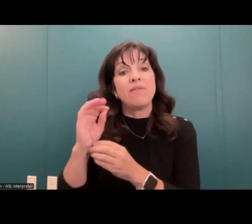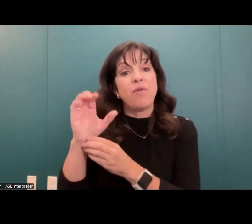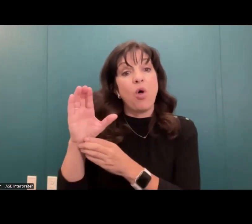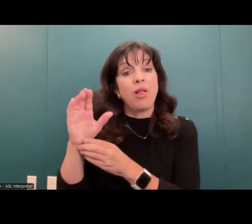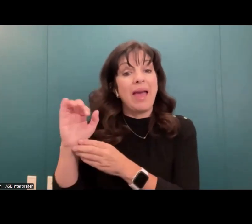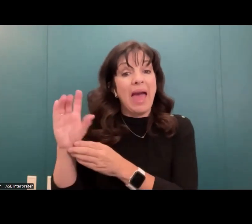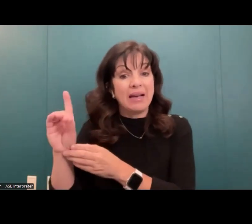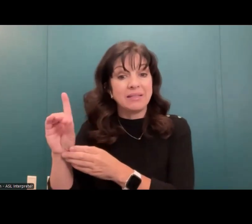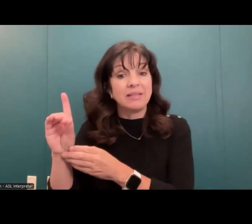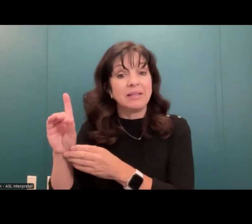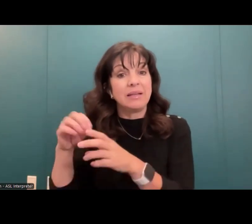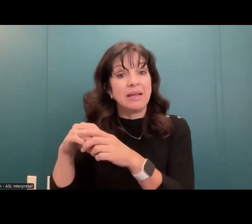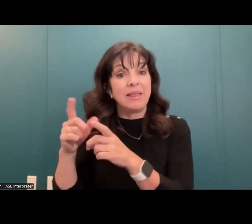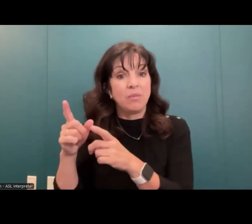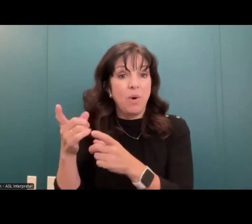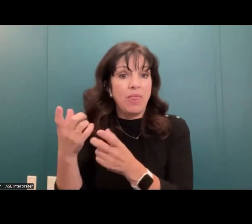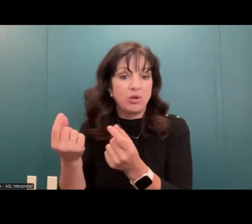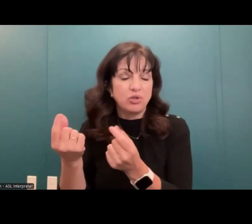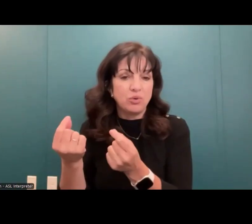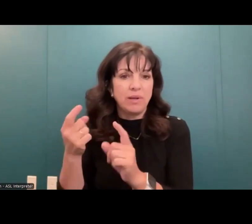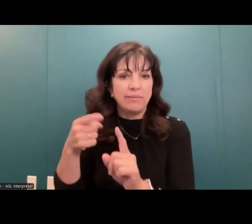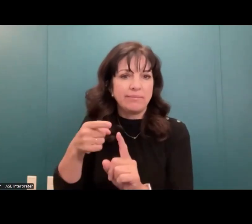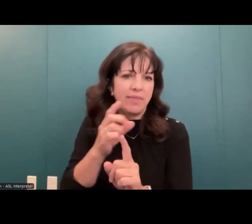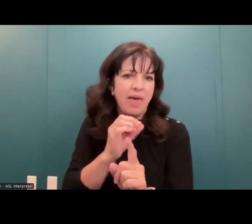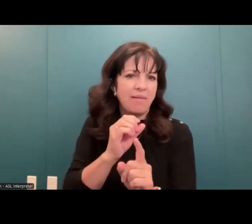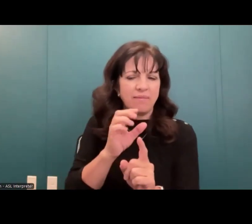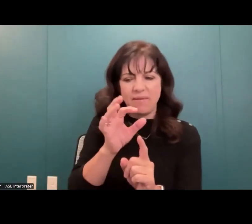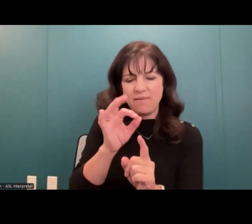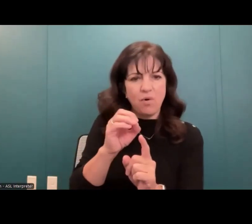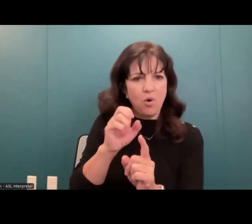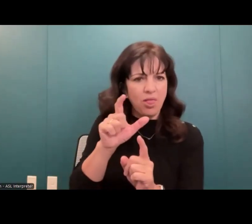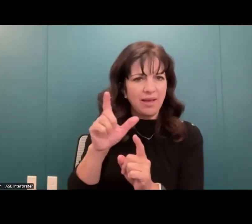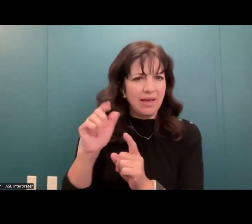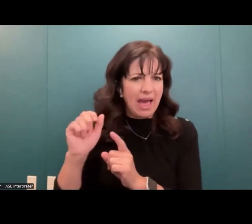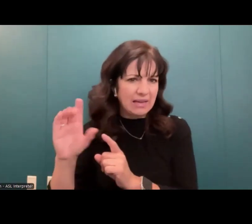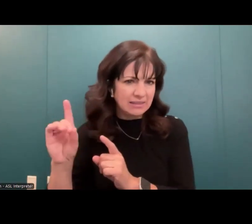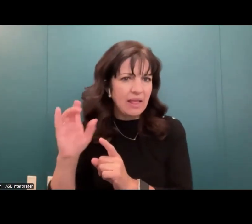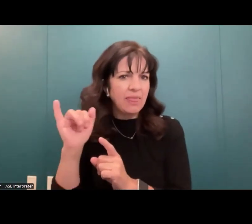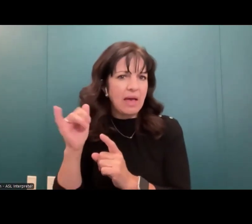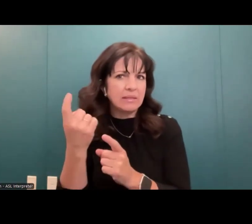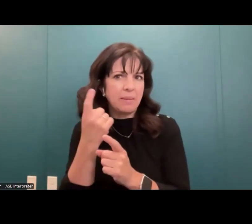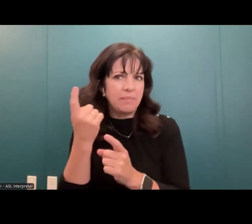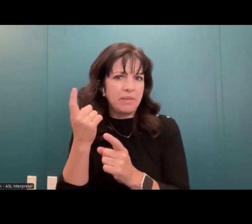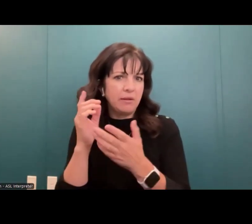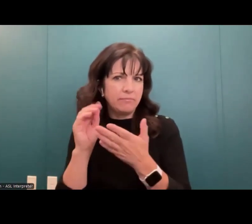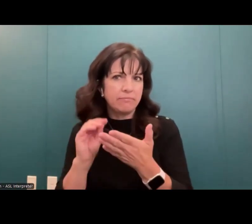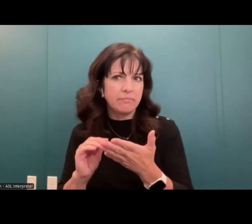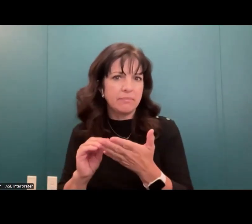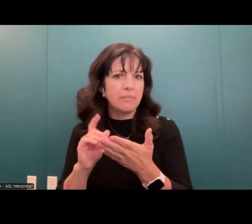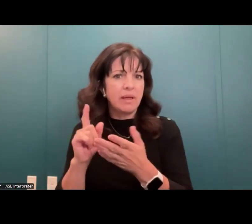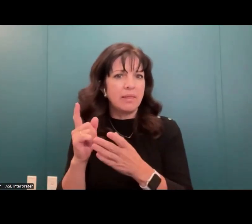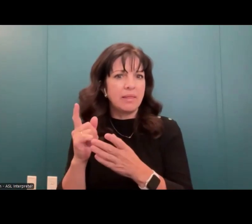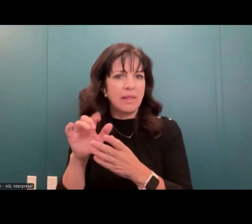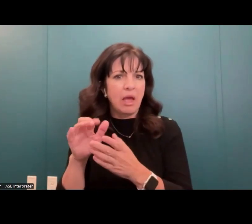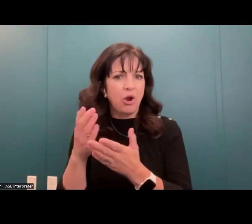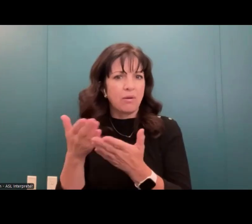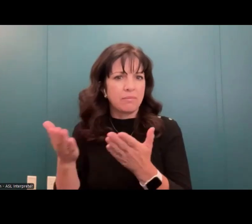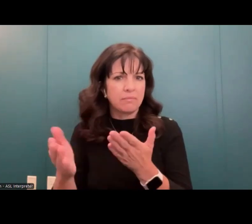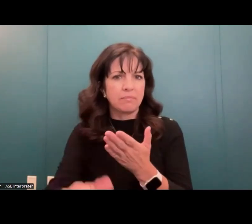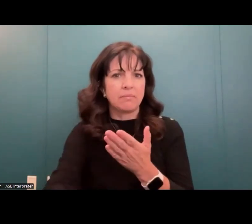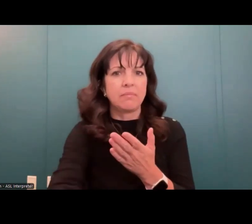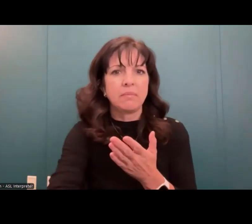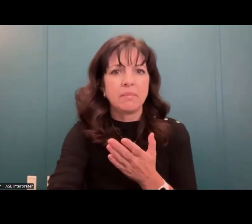question, folate or folic acid or one of the other iterations, that is something they hand out at their email events.